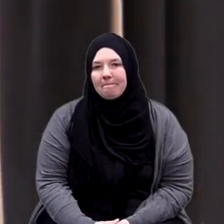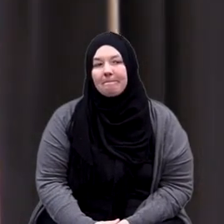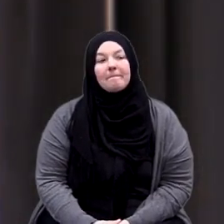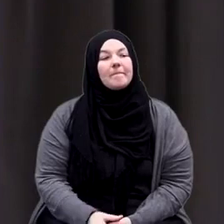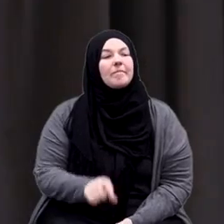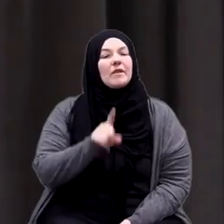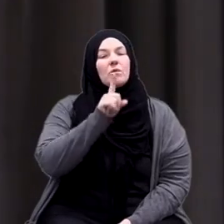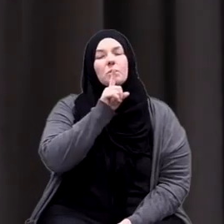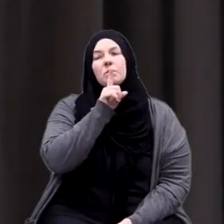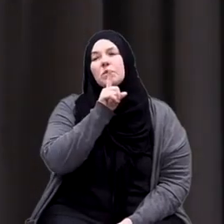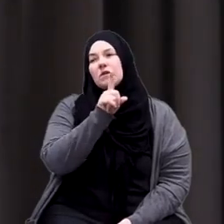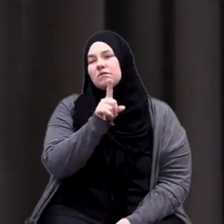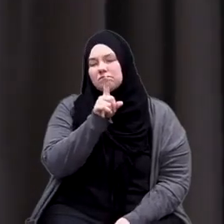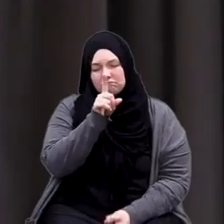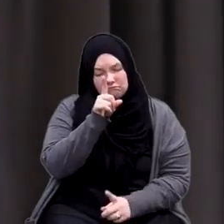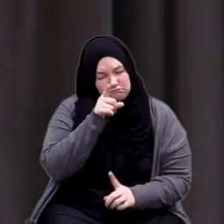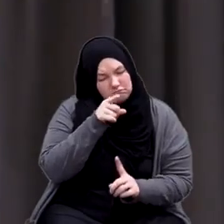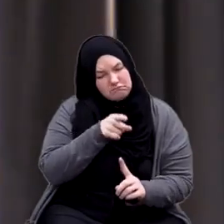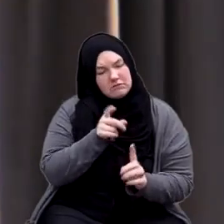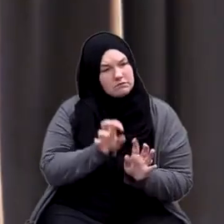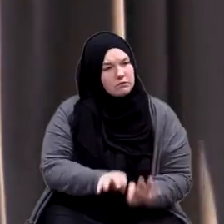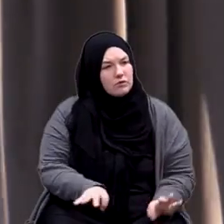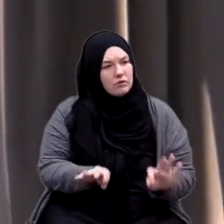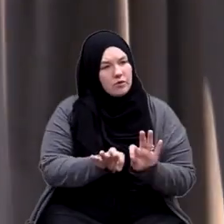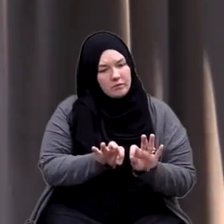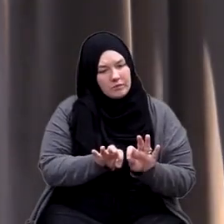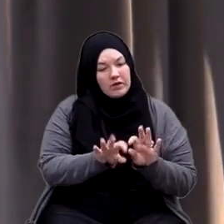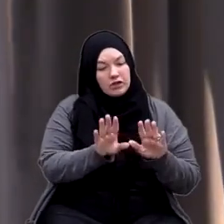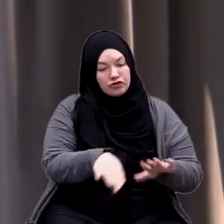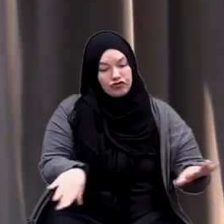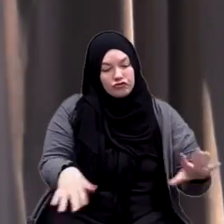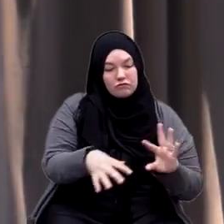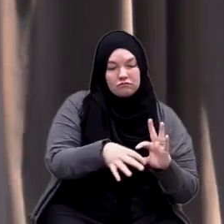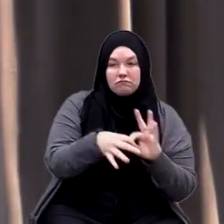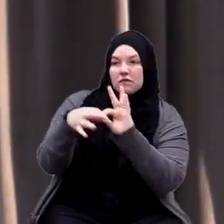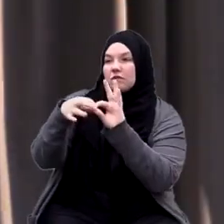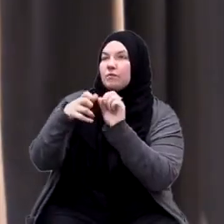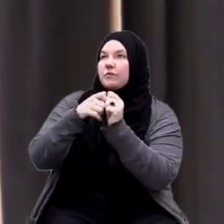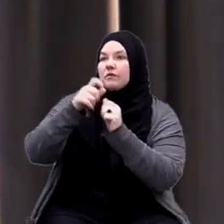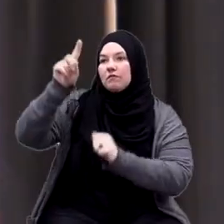it is very central that we connect our children to Allah,